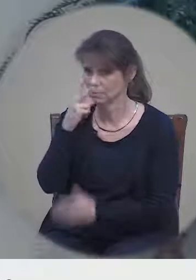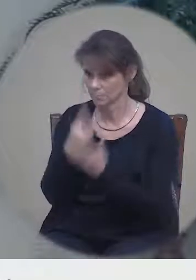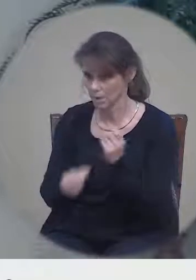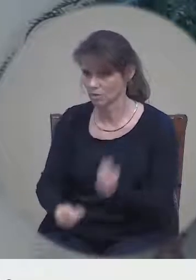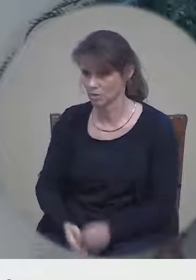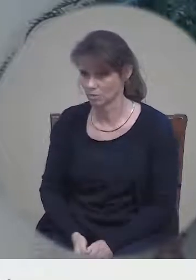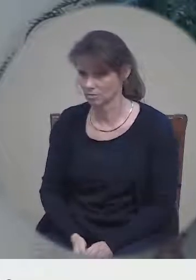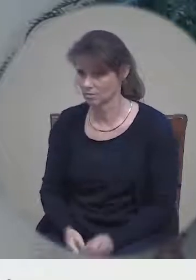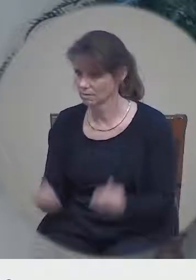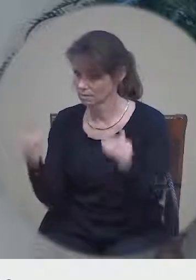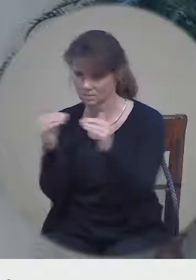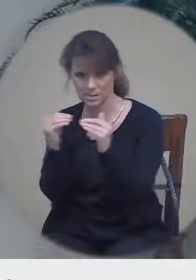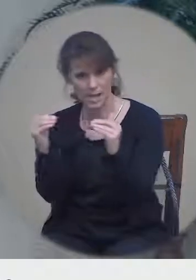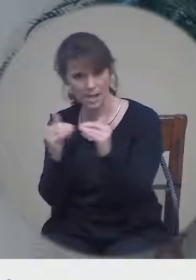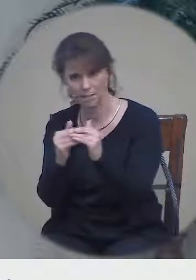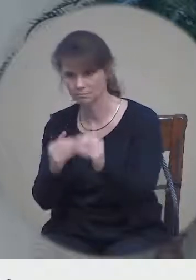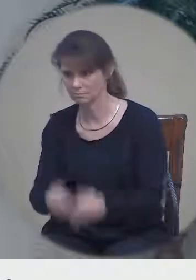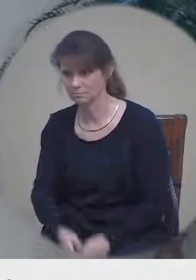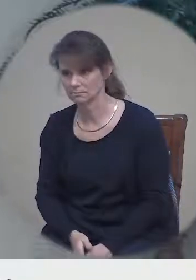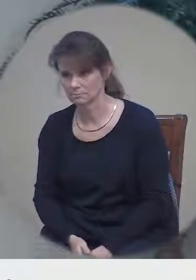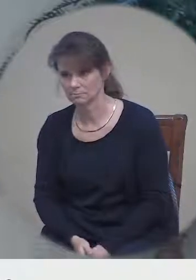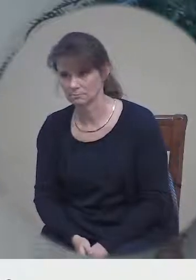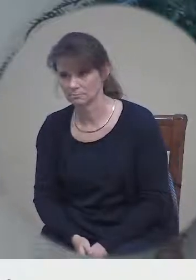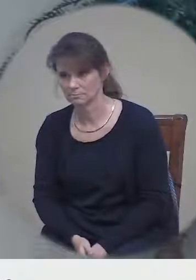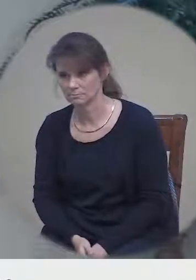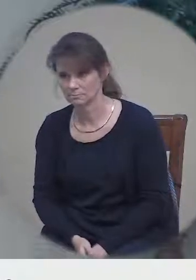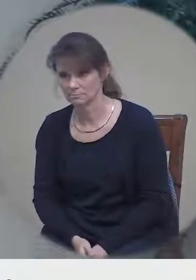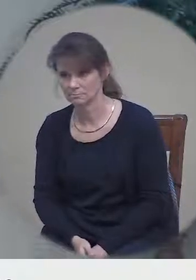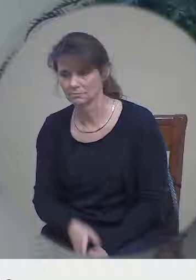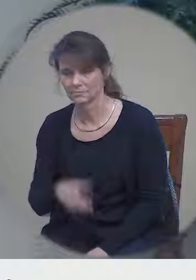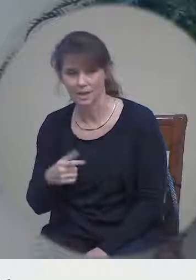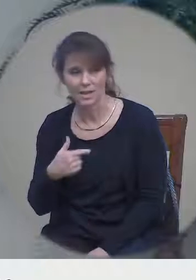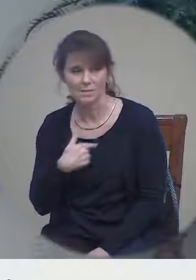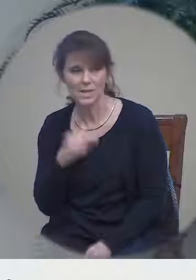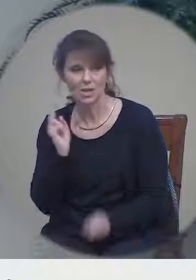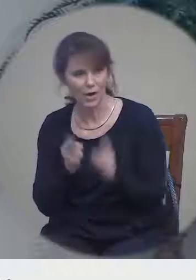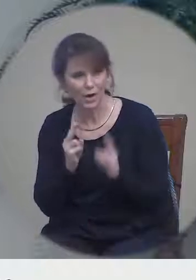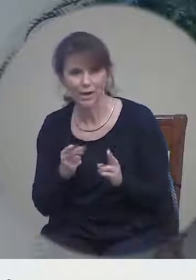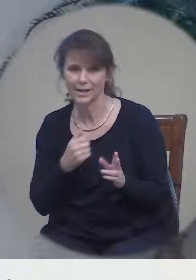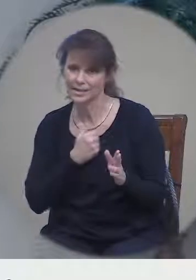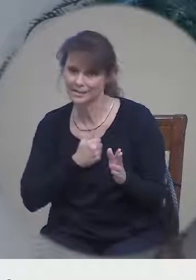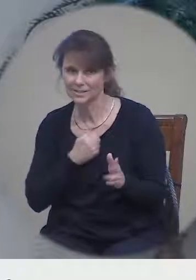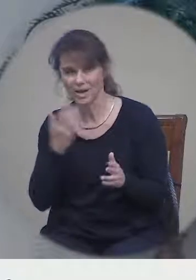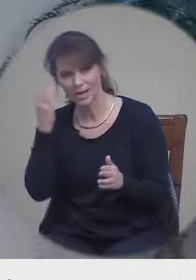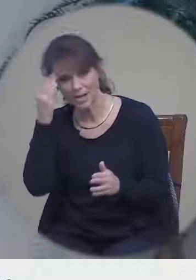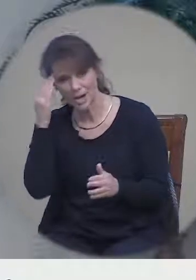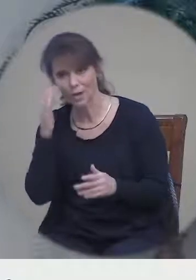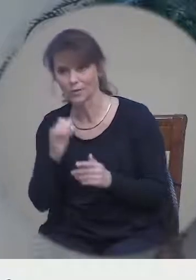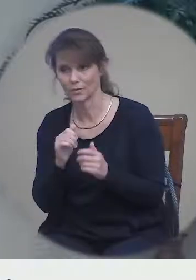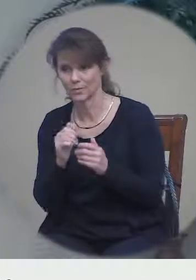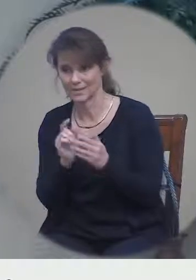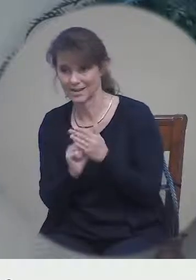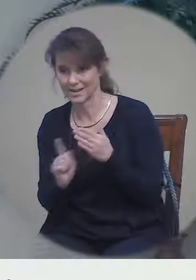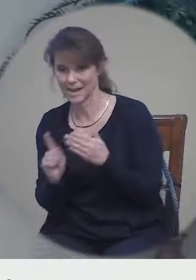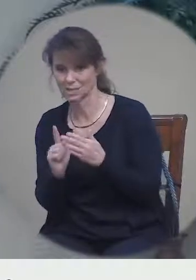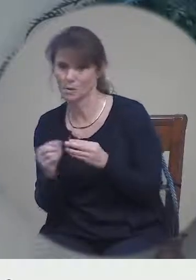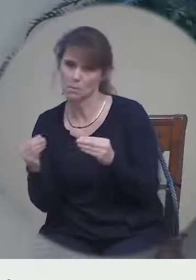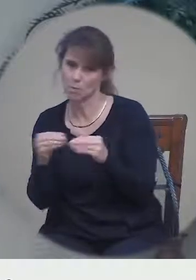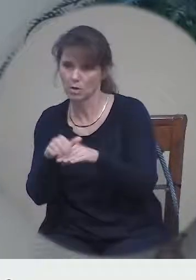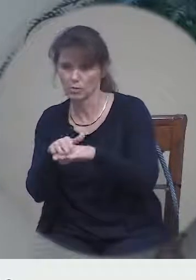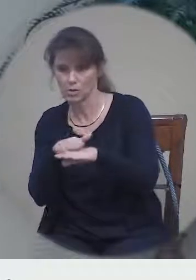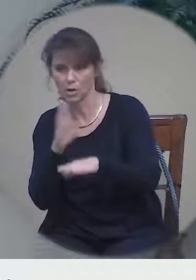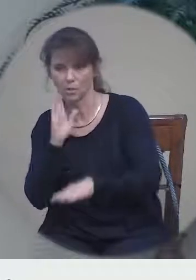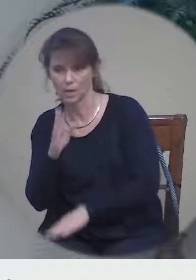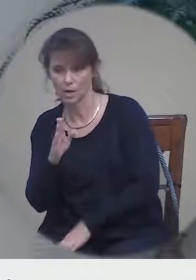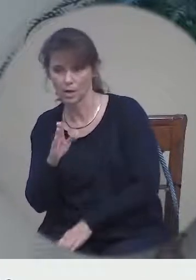13. I realize I kind of rushed through this thing today. I did that purposefully. Next week, we'll take greater care, but I want to introduce